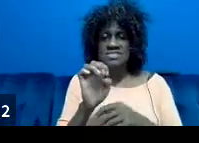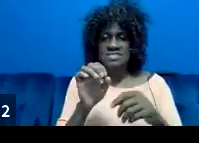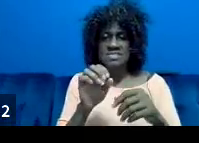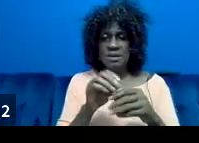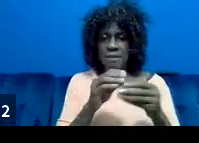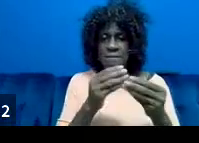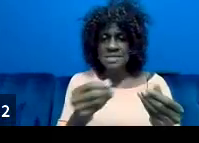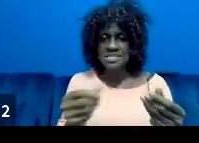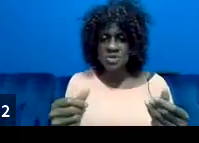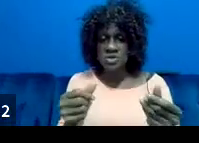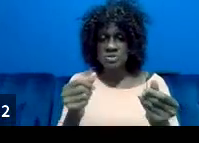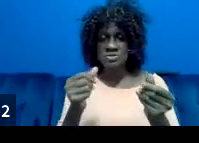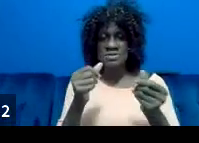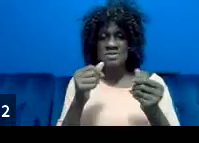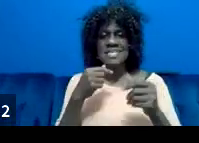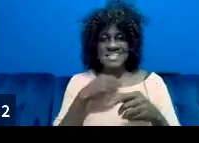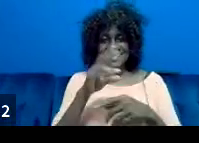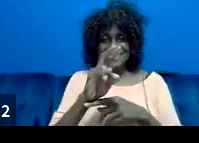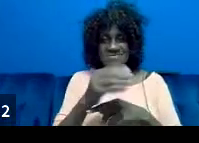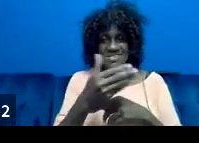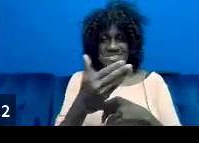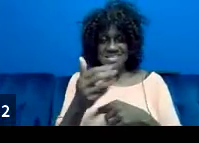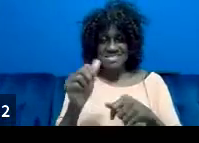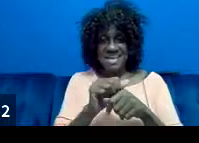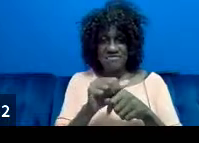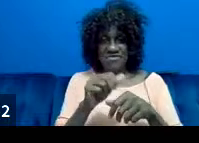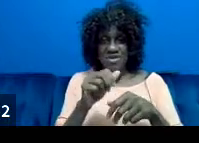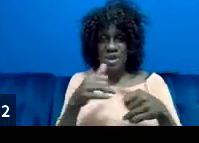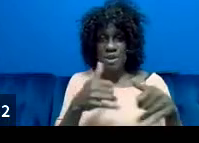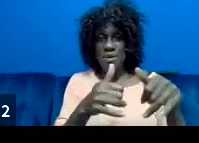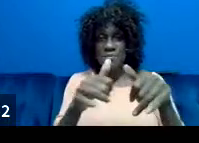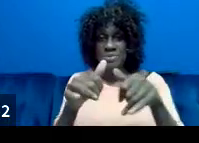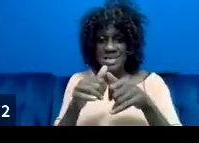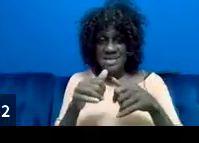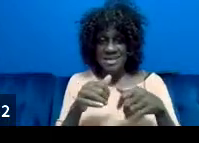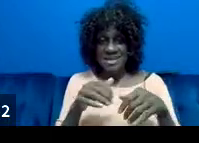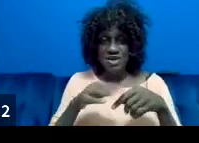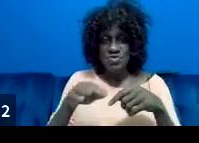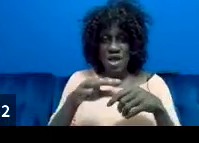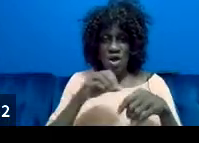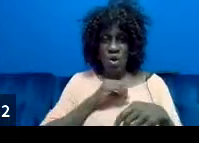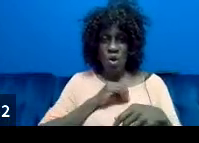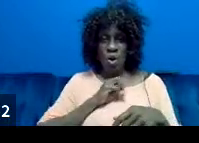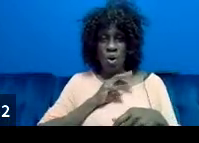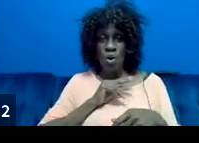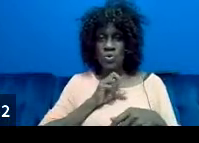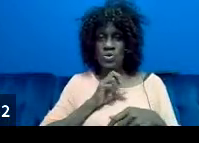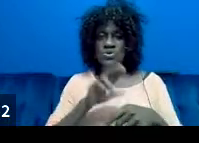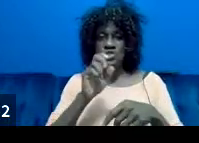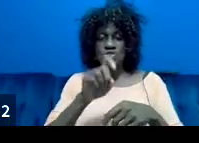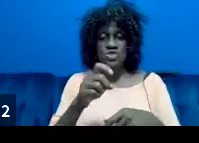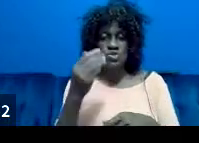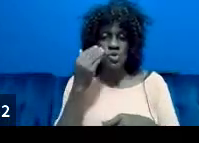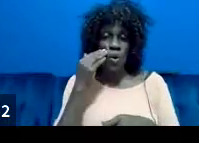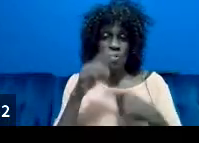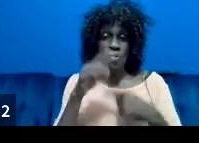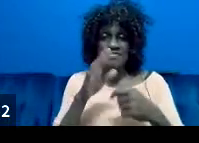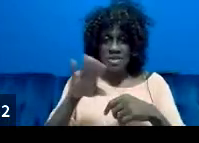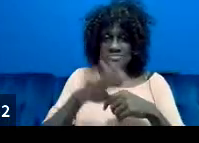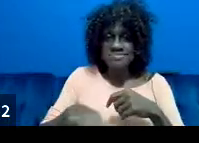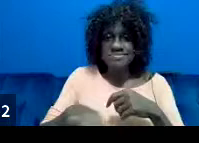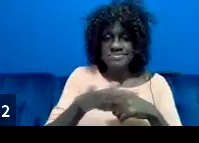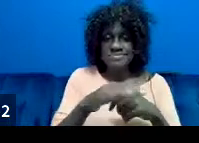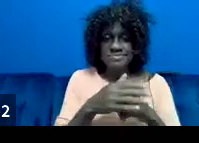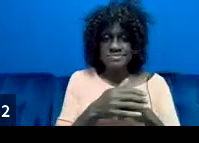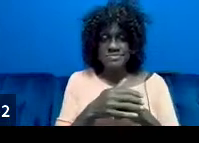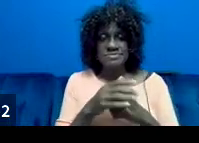7 things every playground owner should know about their playground surface, which we'll talk about more on upcoming questions, a